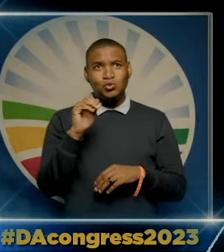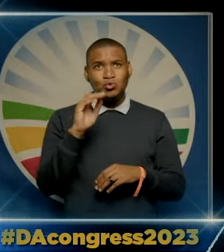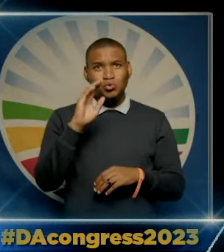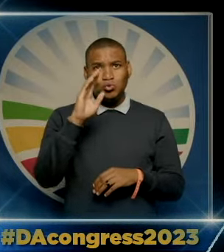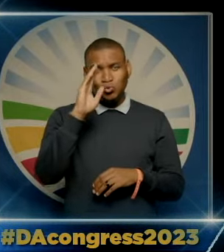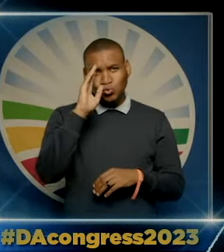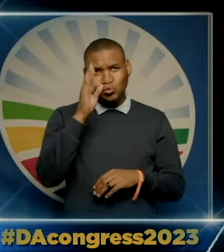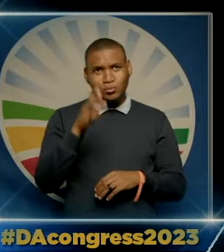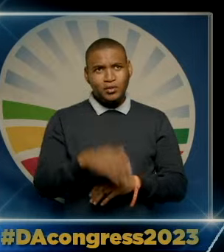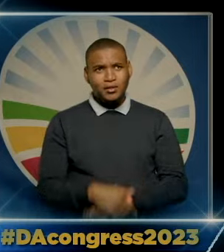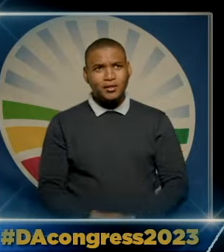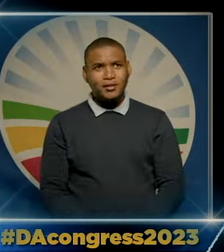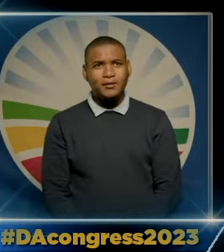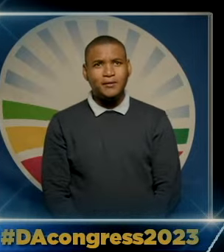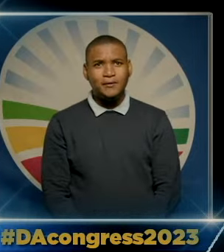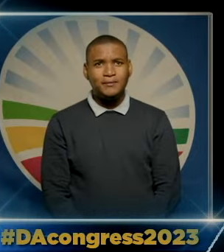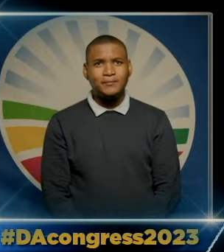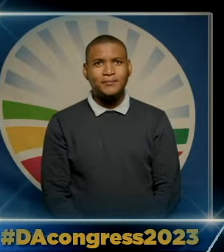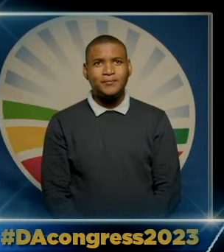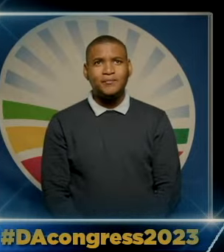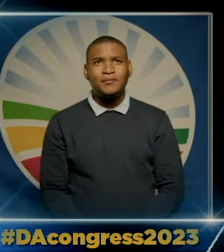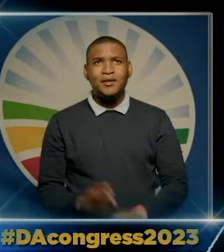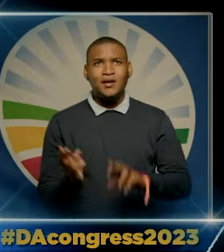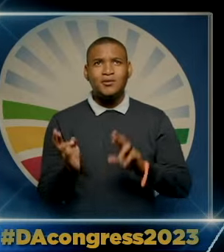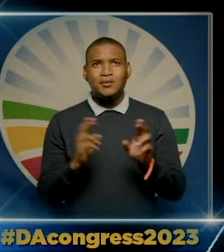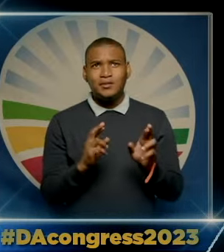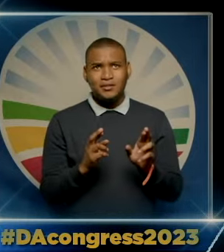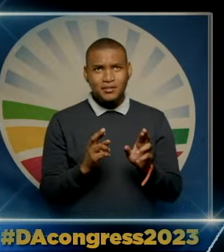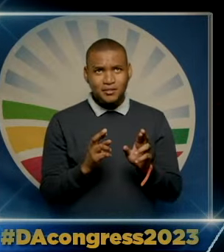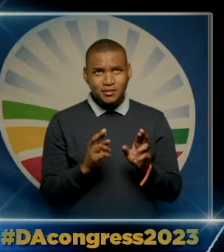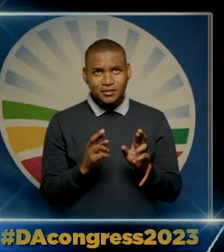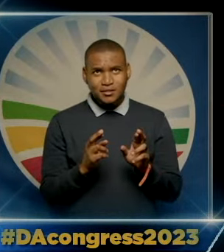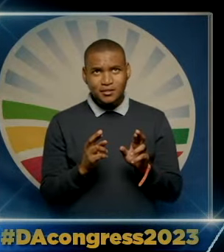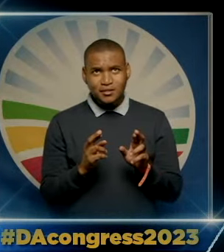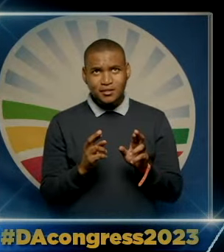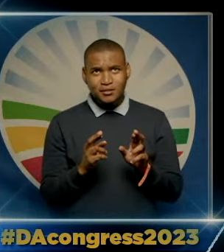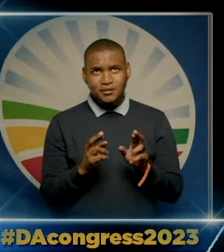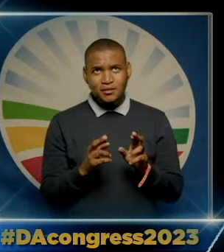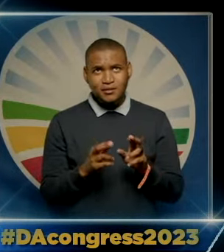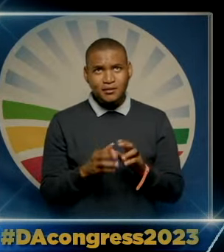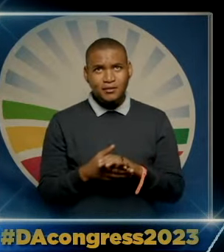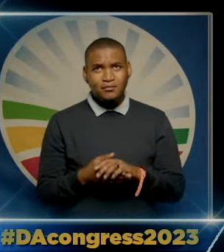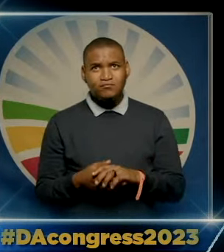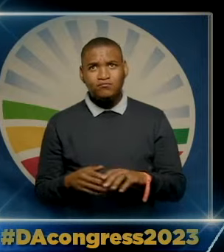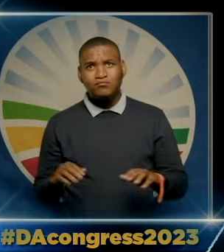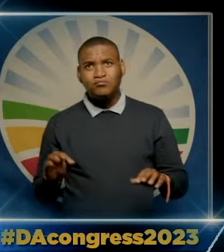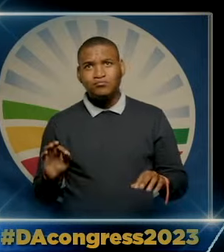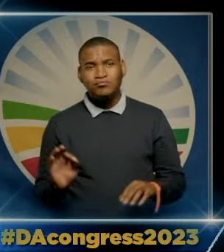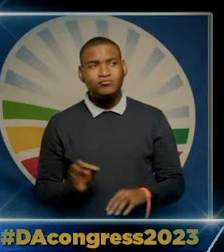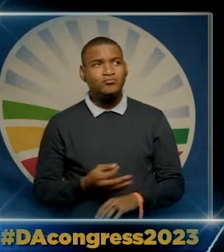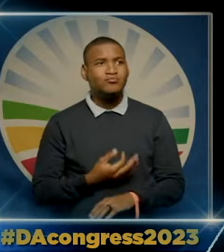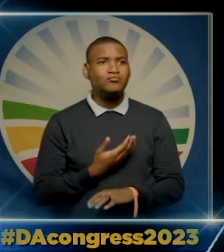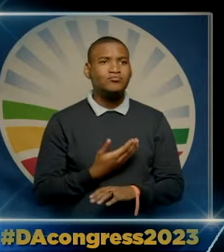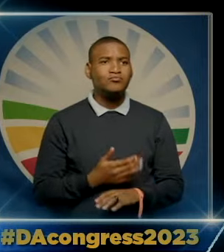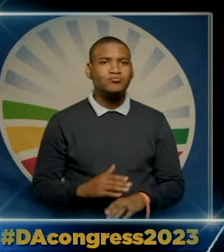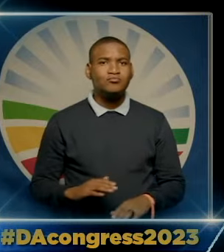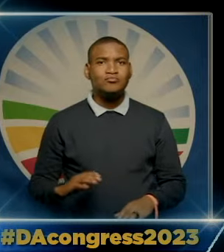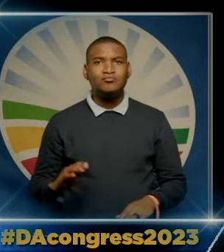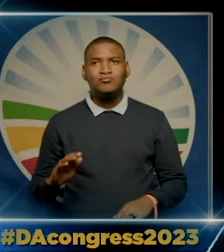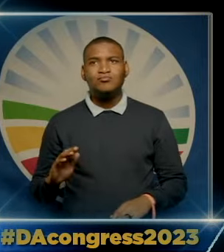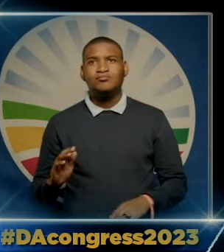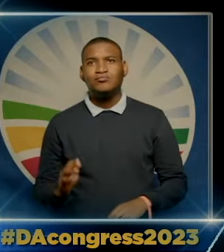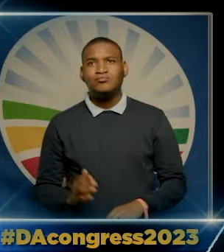ready? Are you ready? Only DA can bring good. Hoza! Corruption has linked the economy.